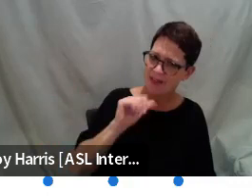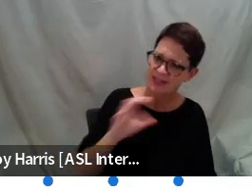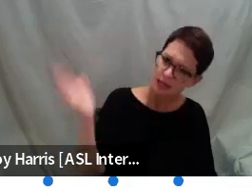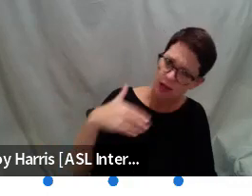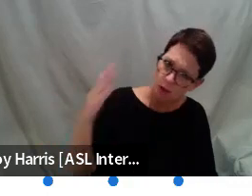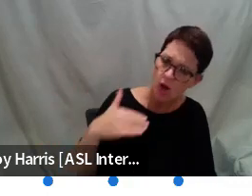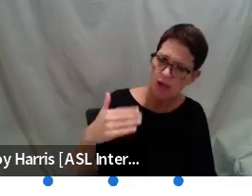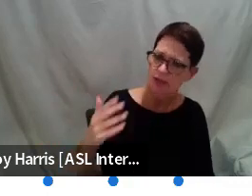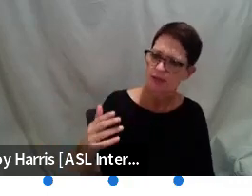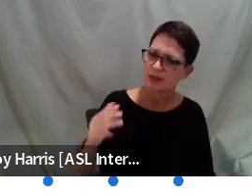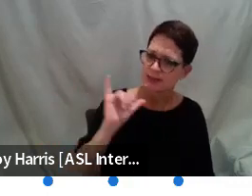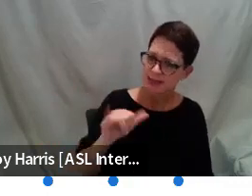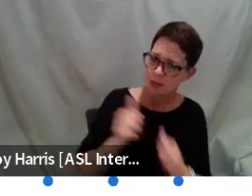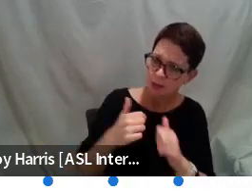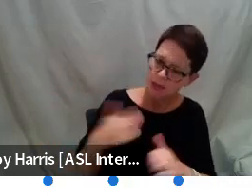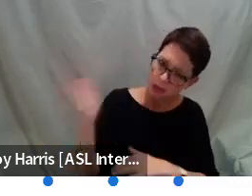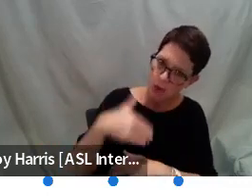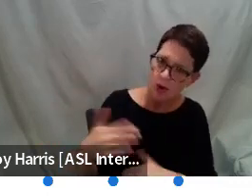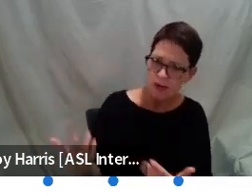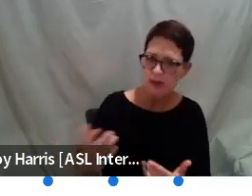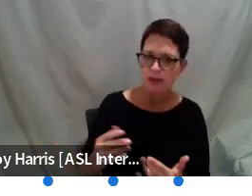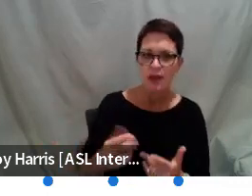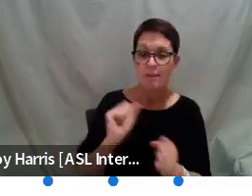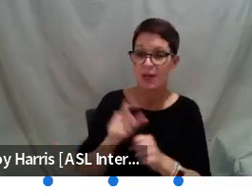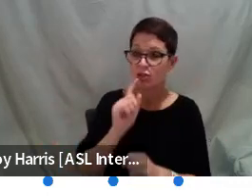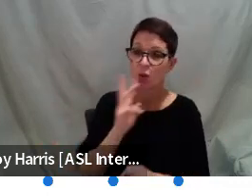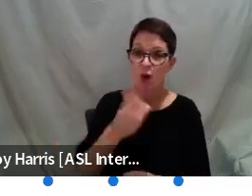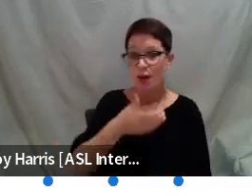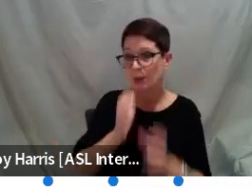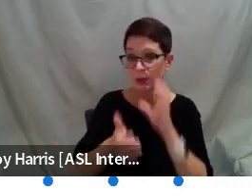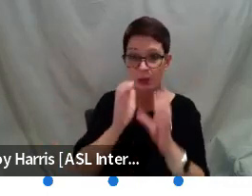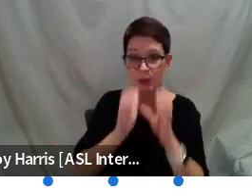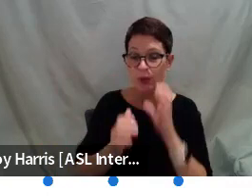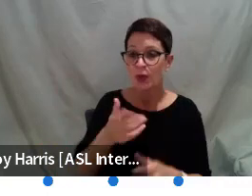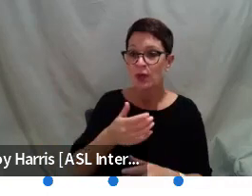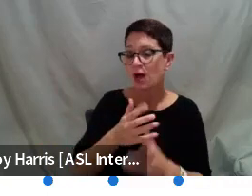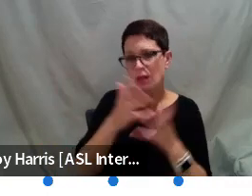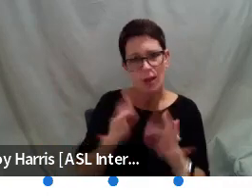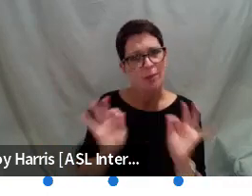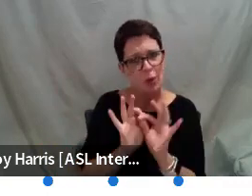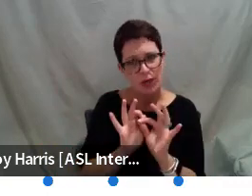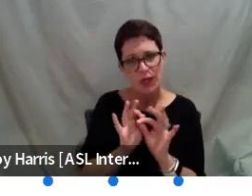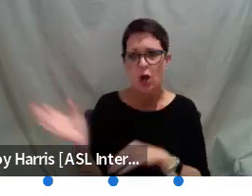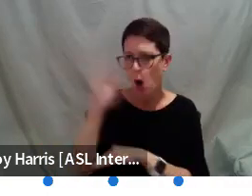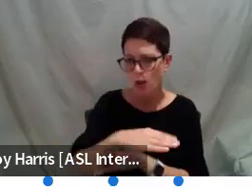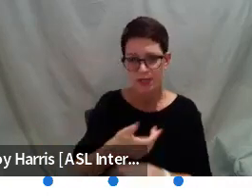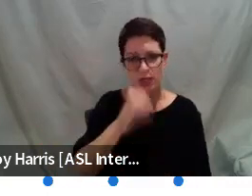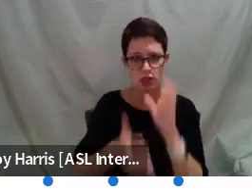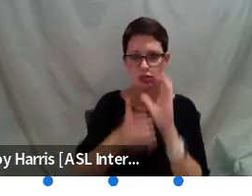air conditioning. Make sure they're drinking plenty of water and fluids again throughout the